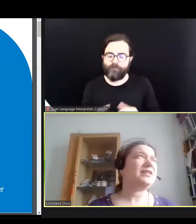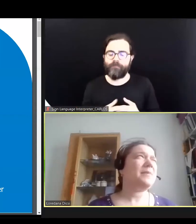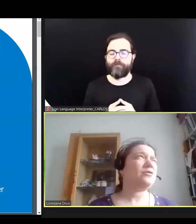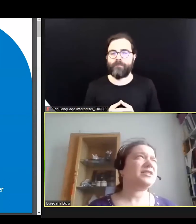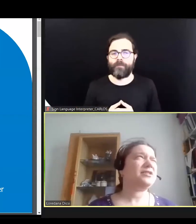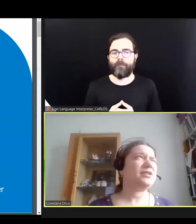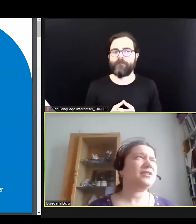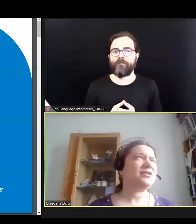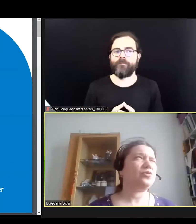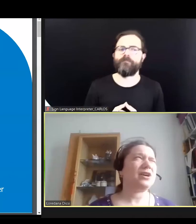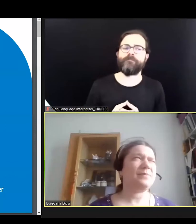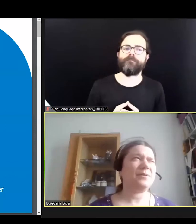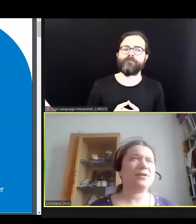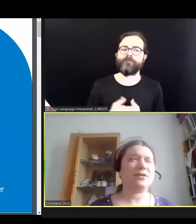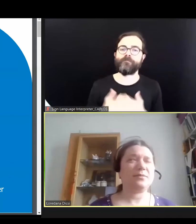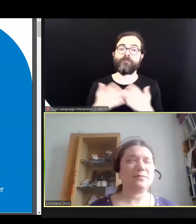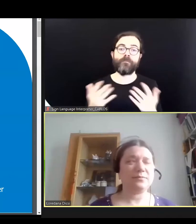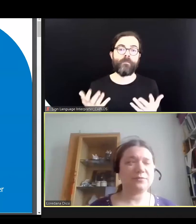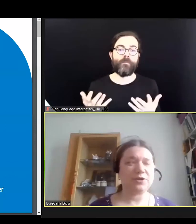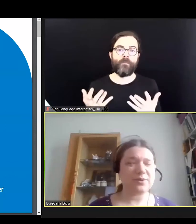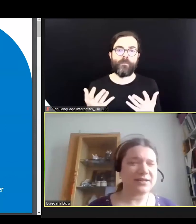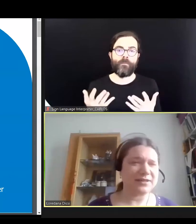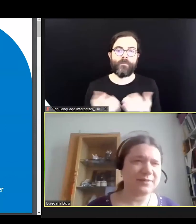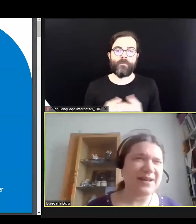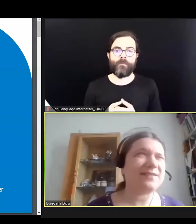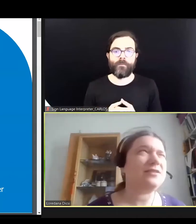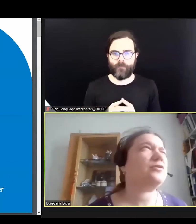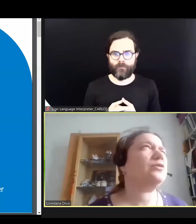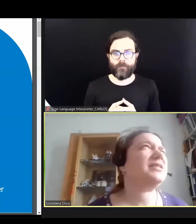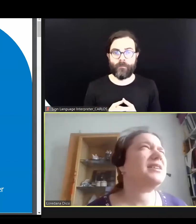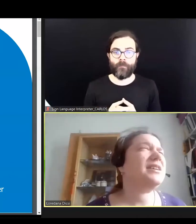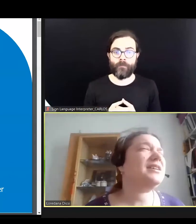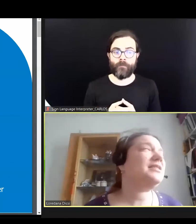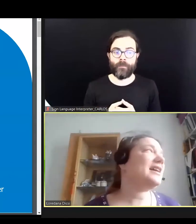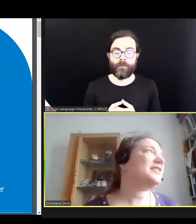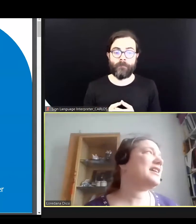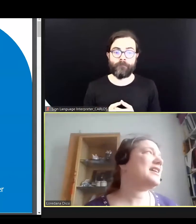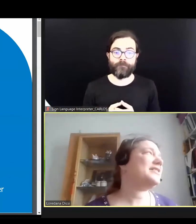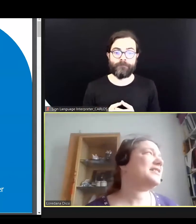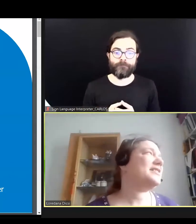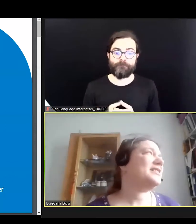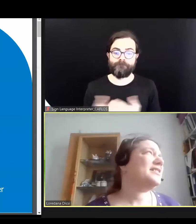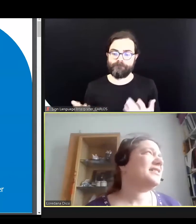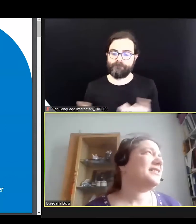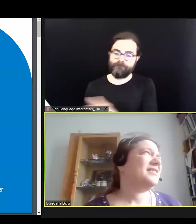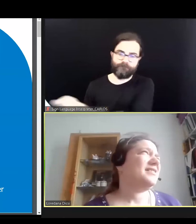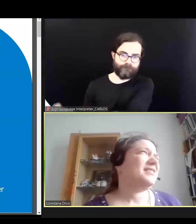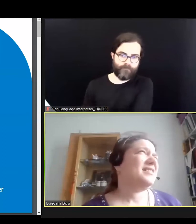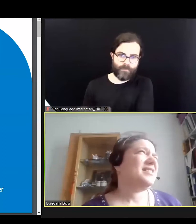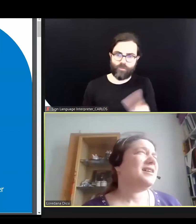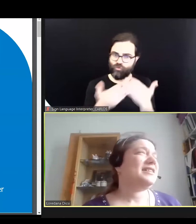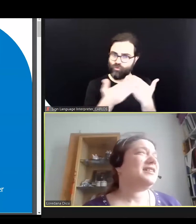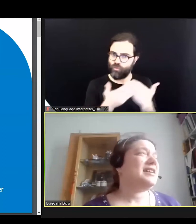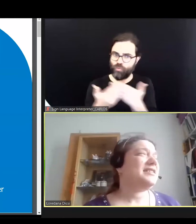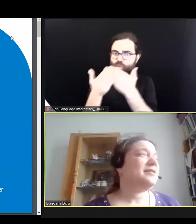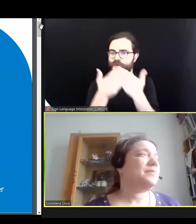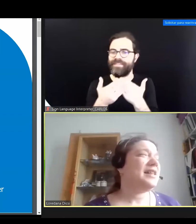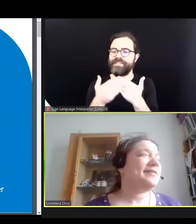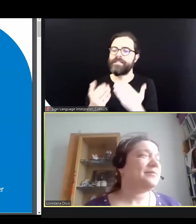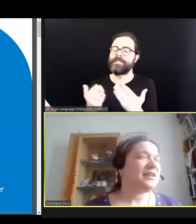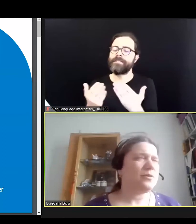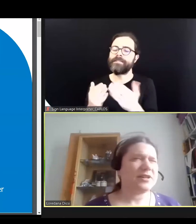what about students who are doing in special schools? In that case, at least